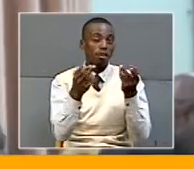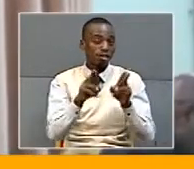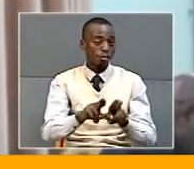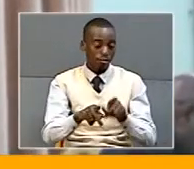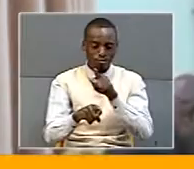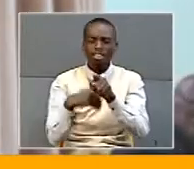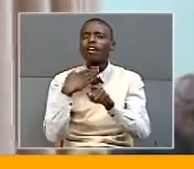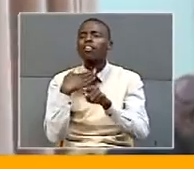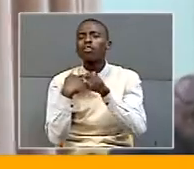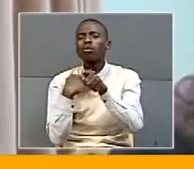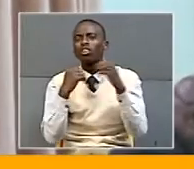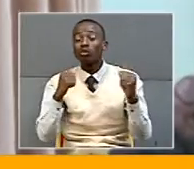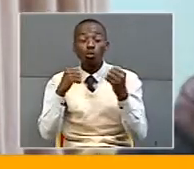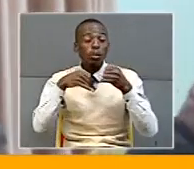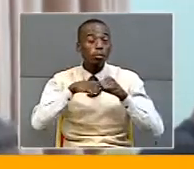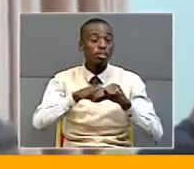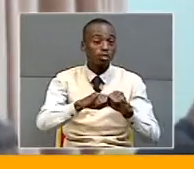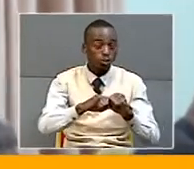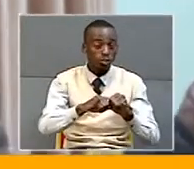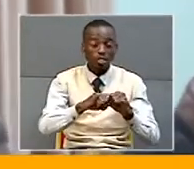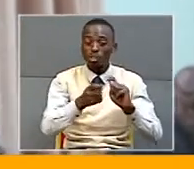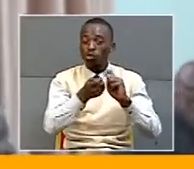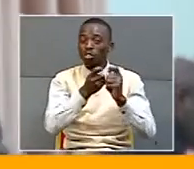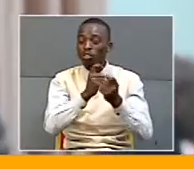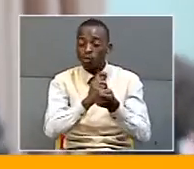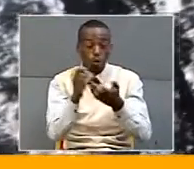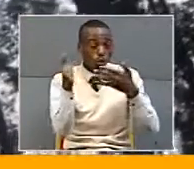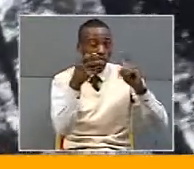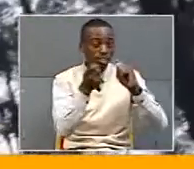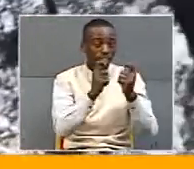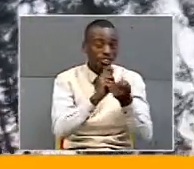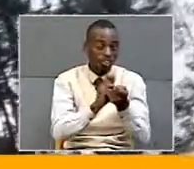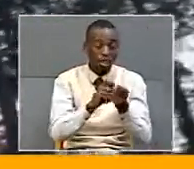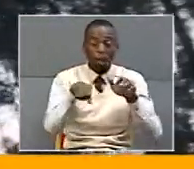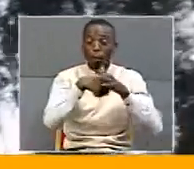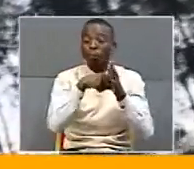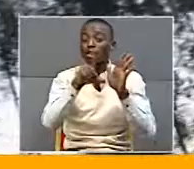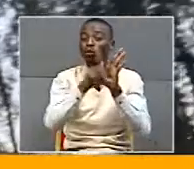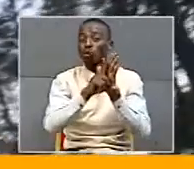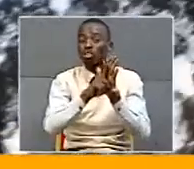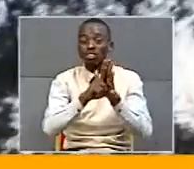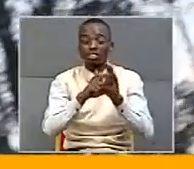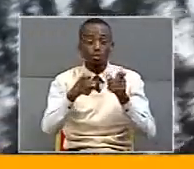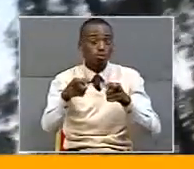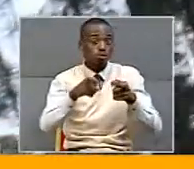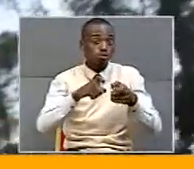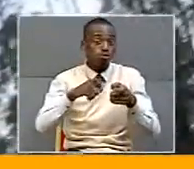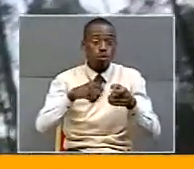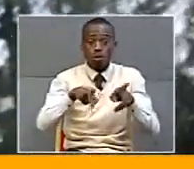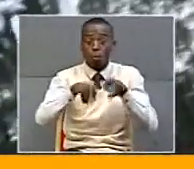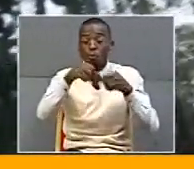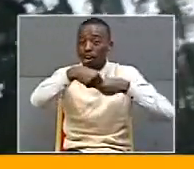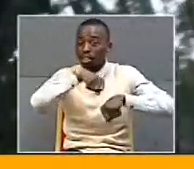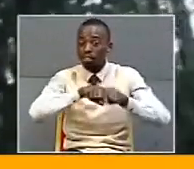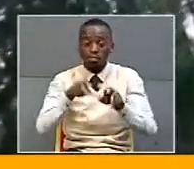also want strong law implementation to reverse the effects of climate change by regulating human activities on natural